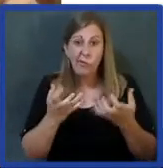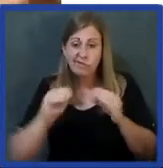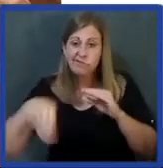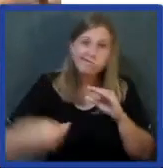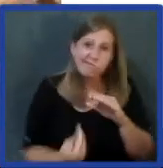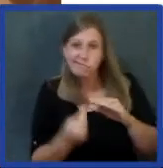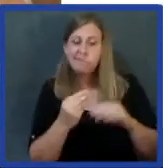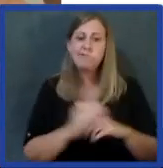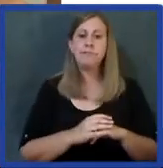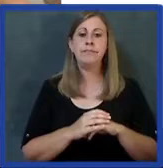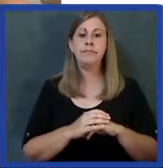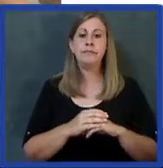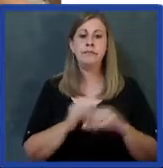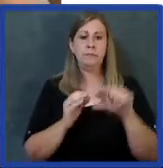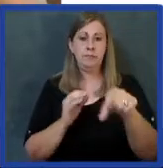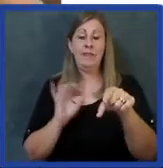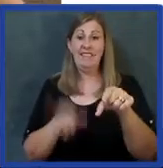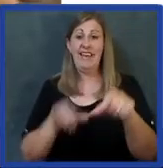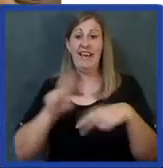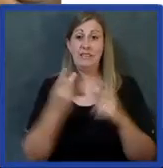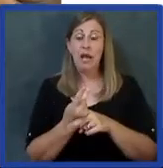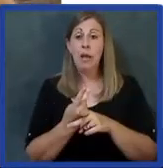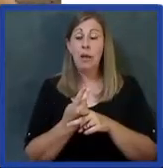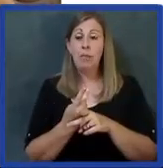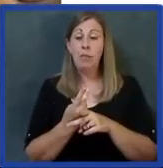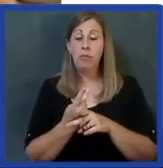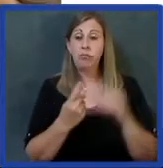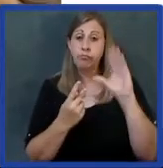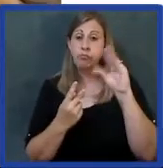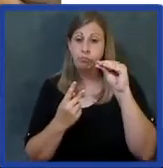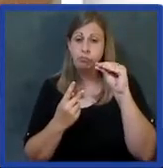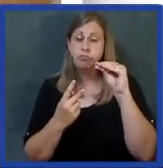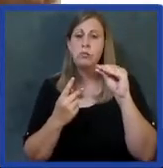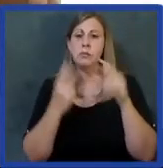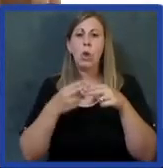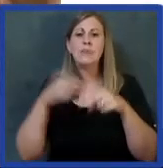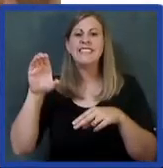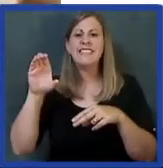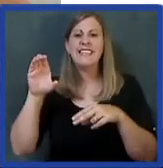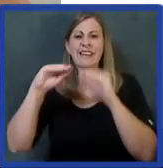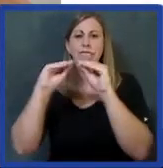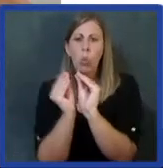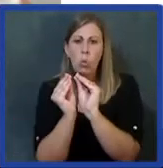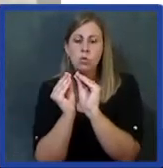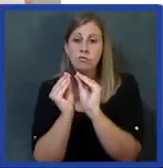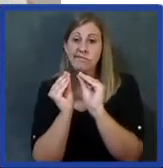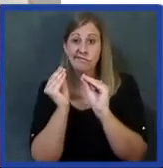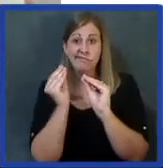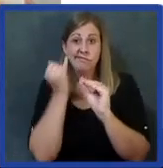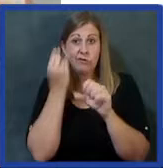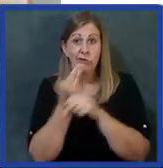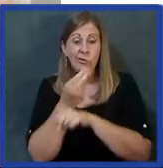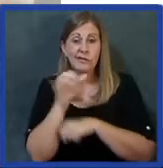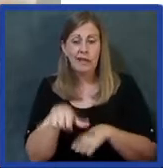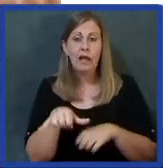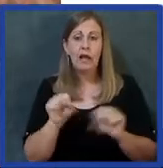go. This is typically what I usually do. This is called a C-fold. When you insert the fold into your body